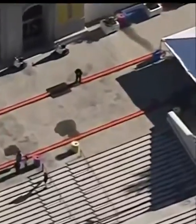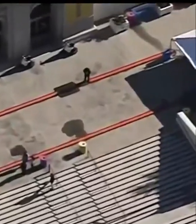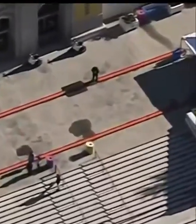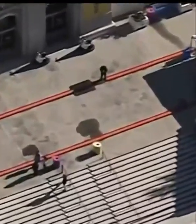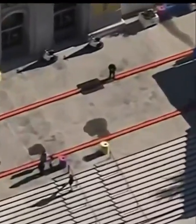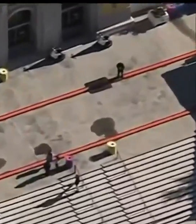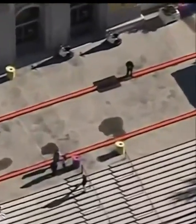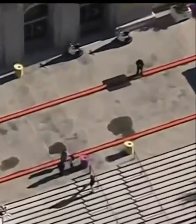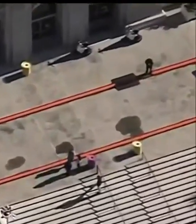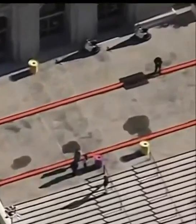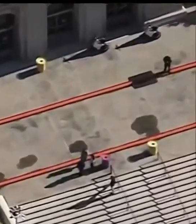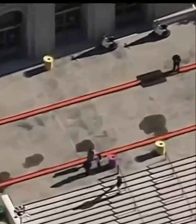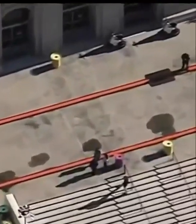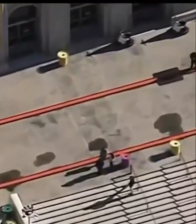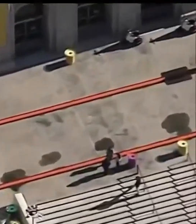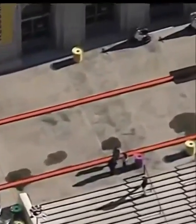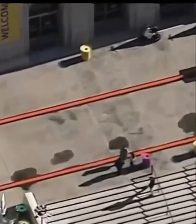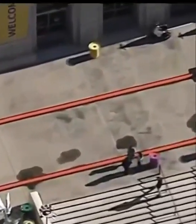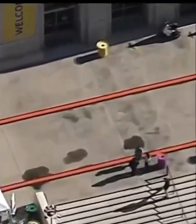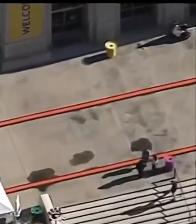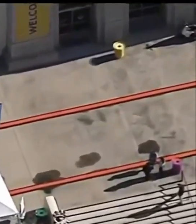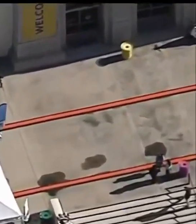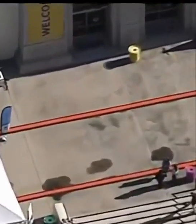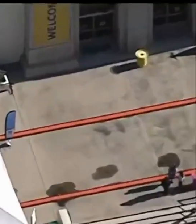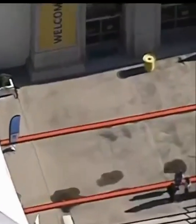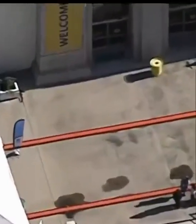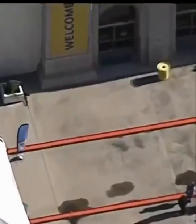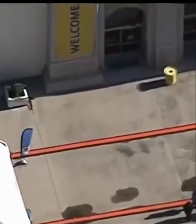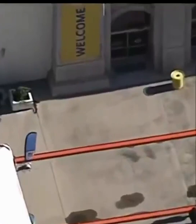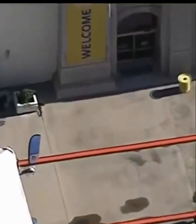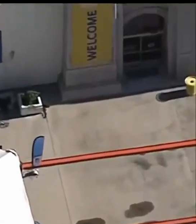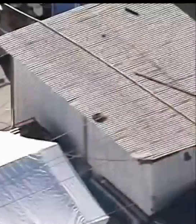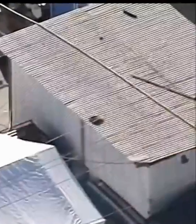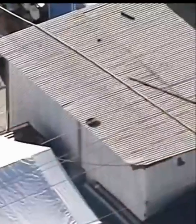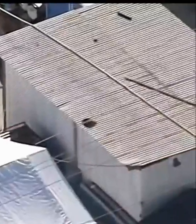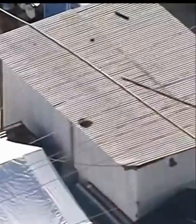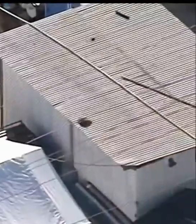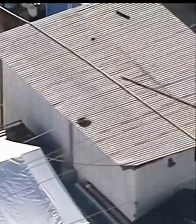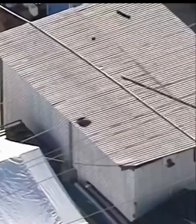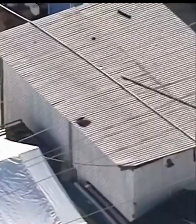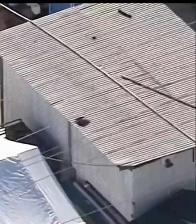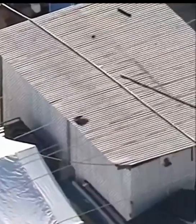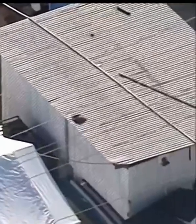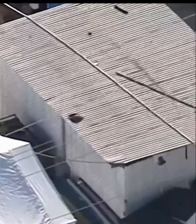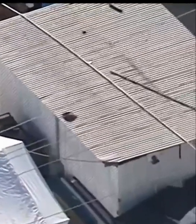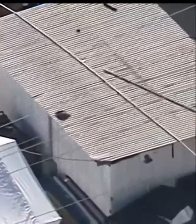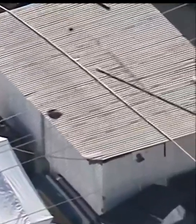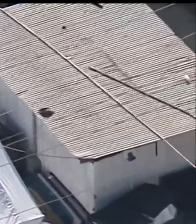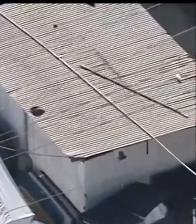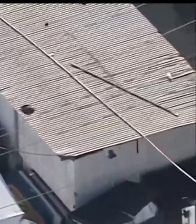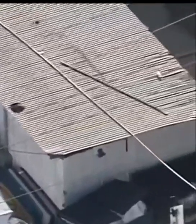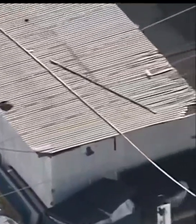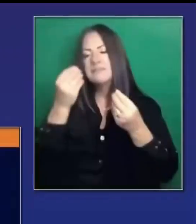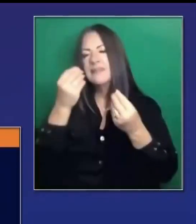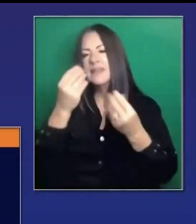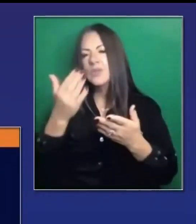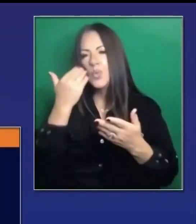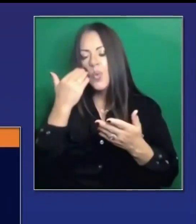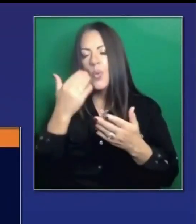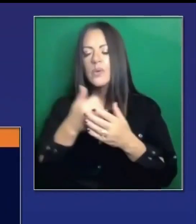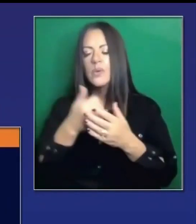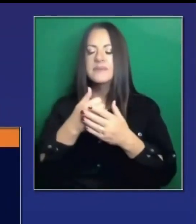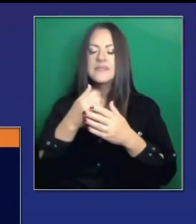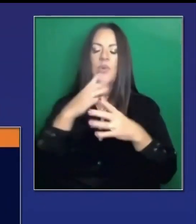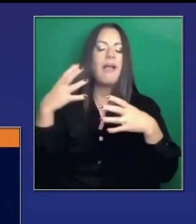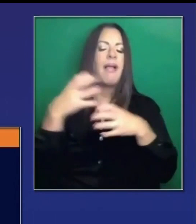fear is the rate of hospitalization will begin increasing from a new surge of cases spread during holiday travel and gatherings. This week